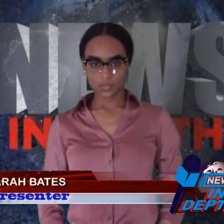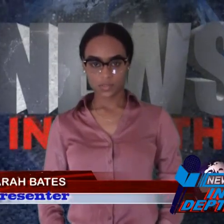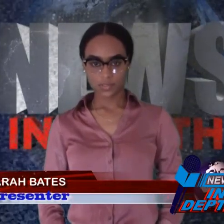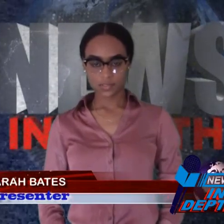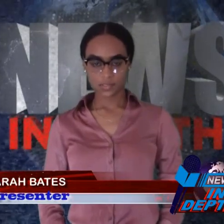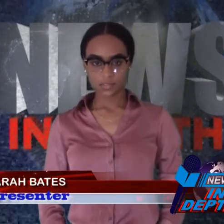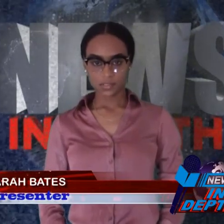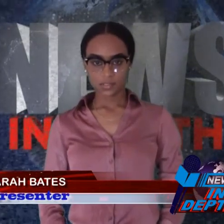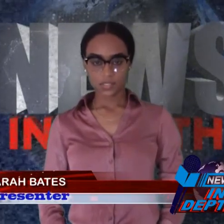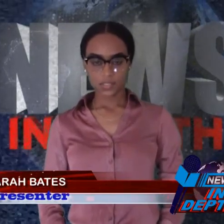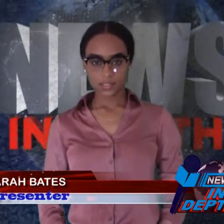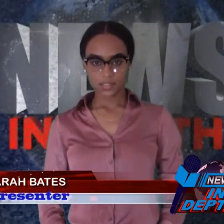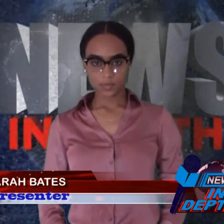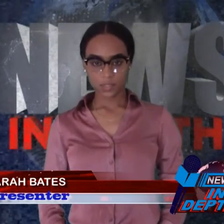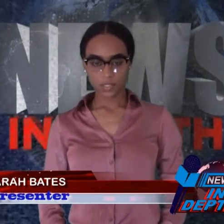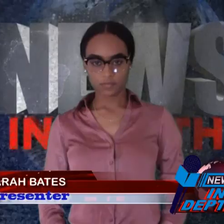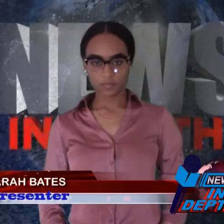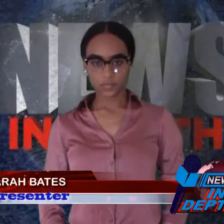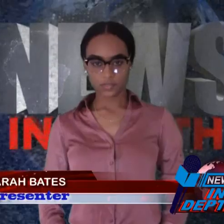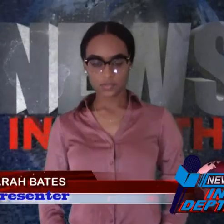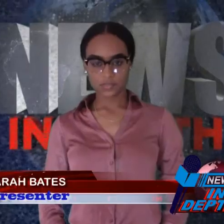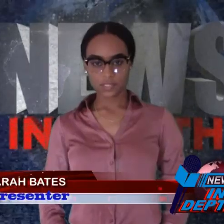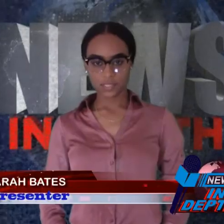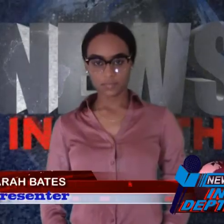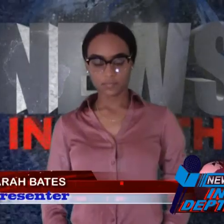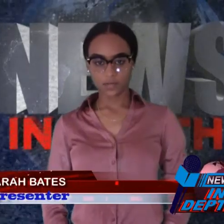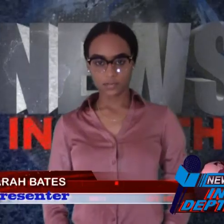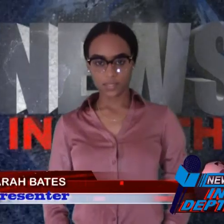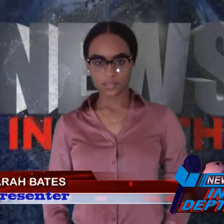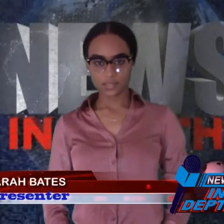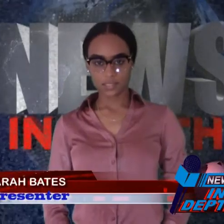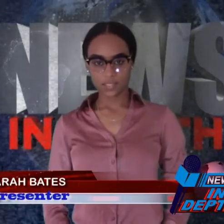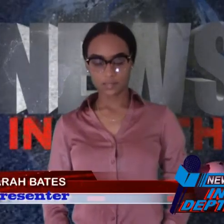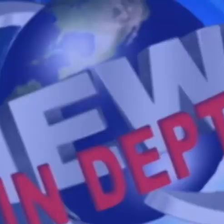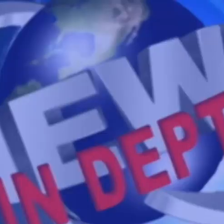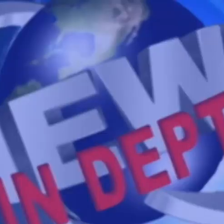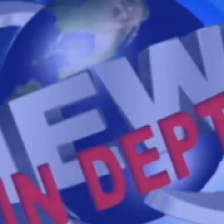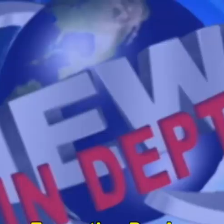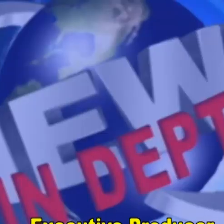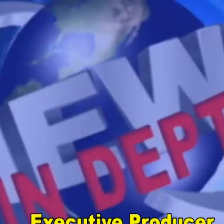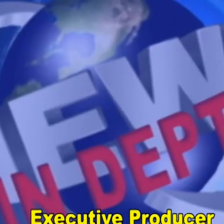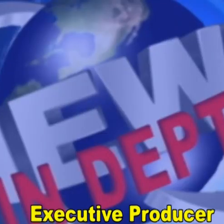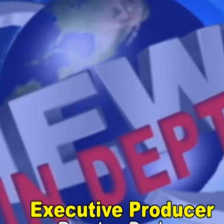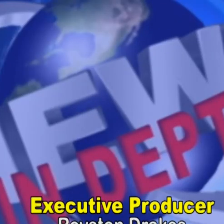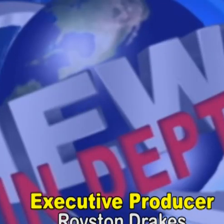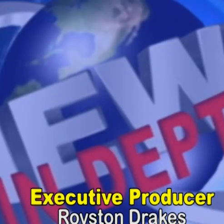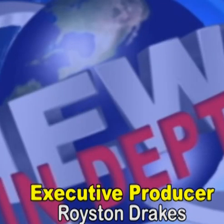these and other stories. Join us again tomorrow night for more news. I am Farah Bates. Good night.